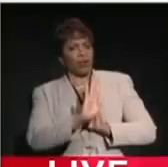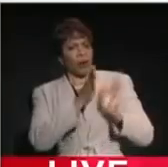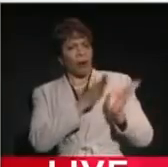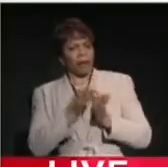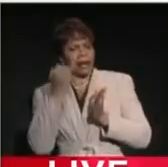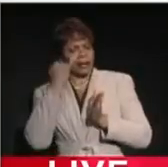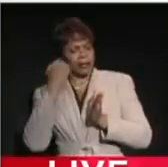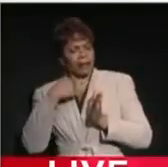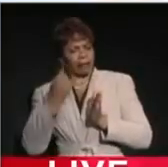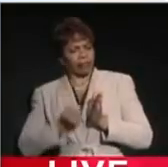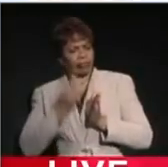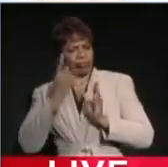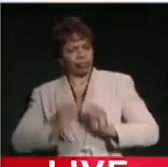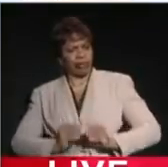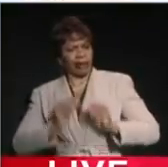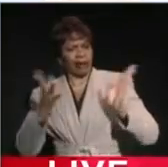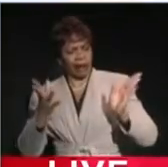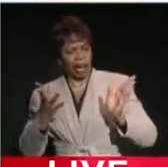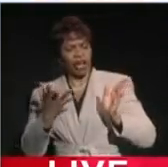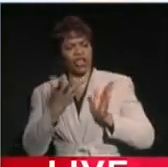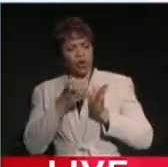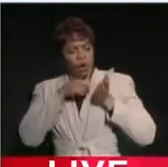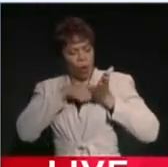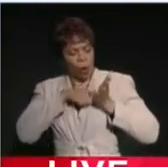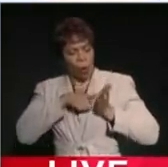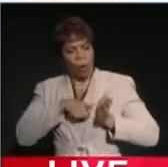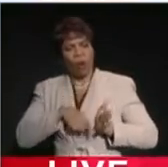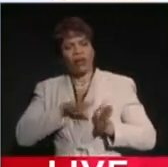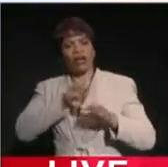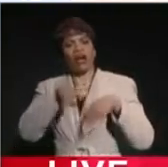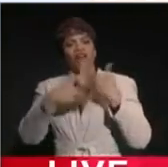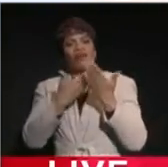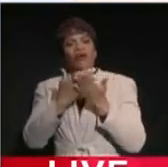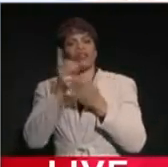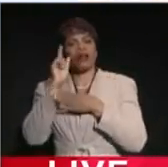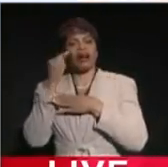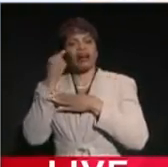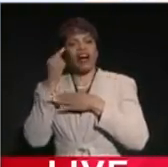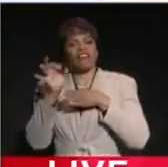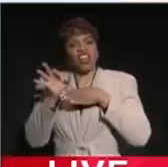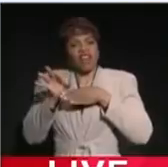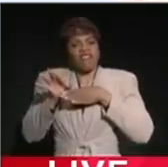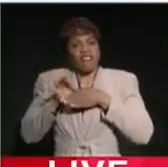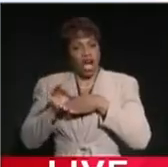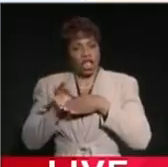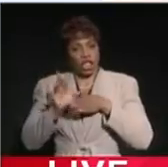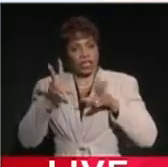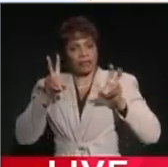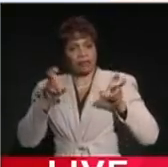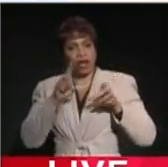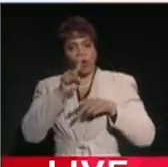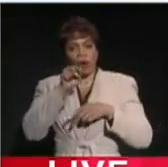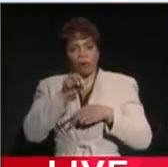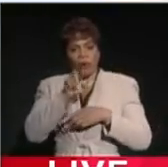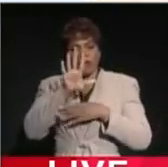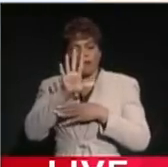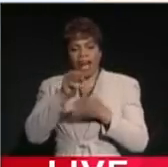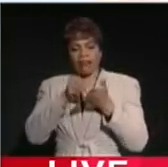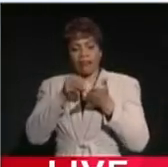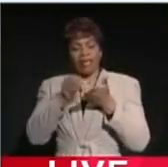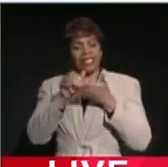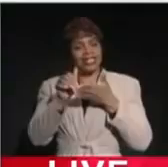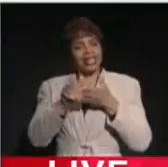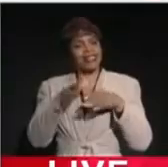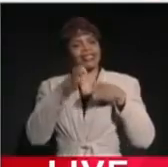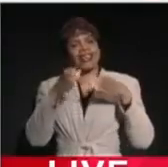it, you want to do an audit of all government functions, state functions. Right. $1.5 billion is a lot of